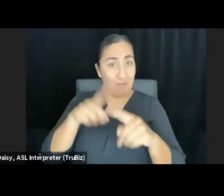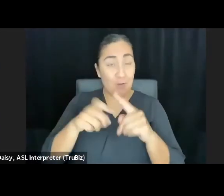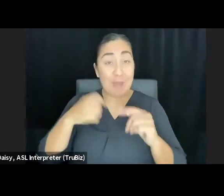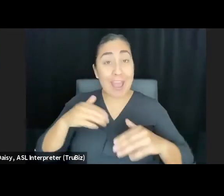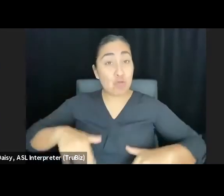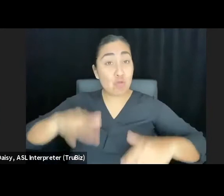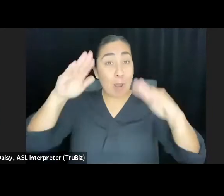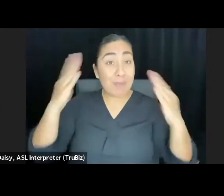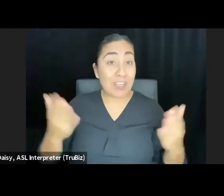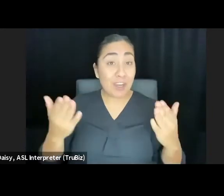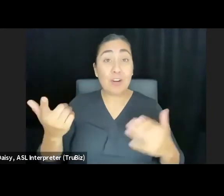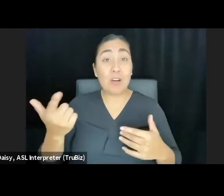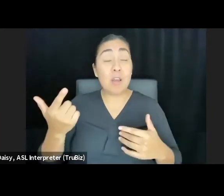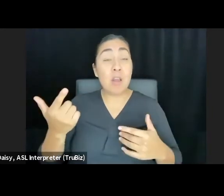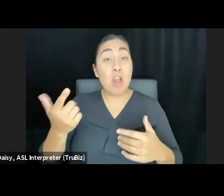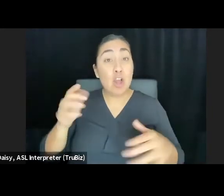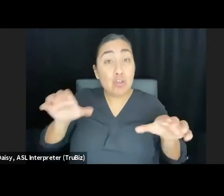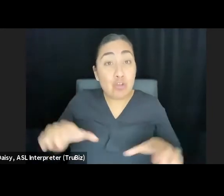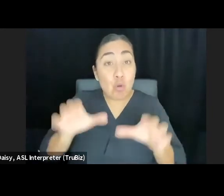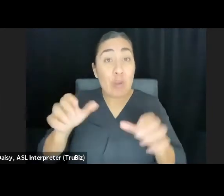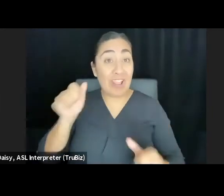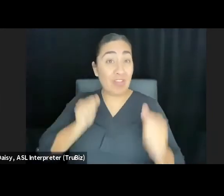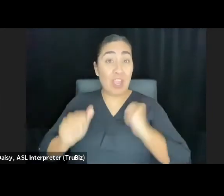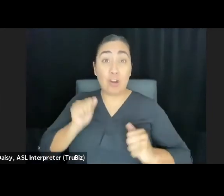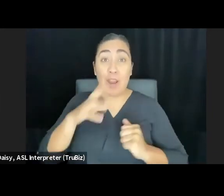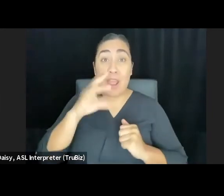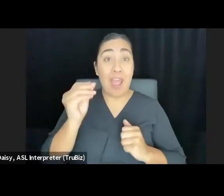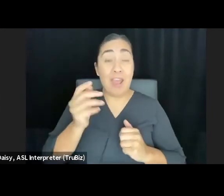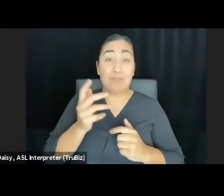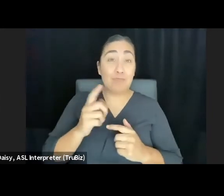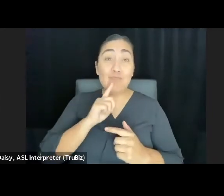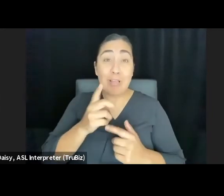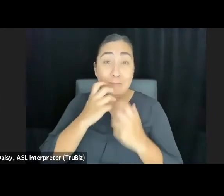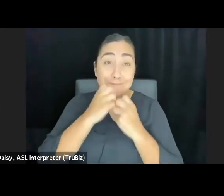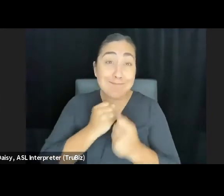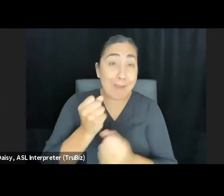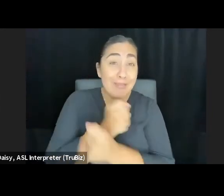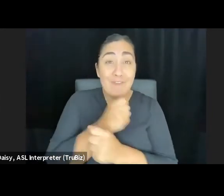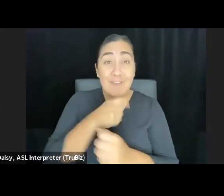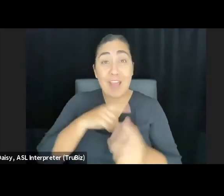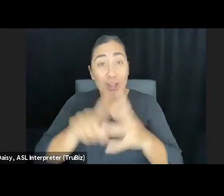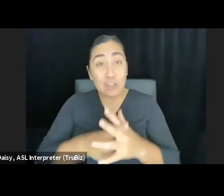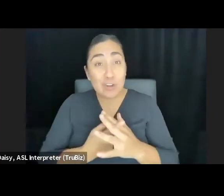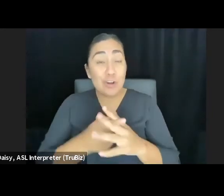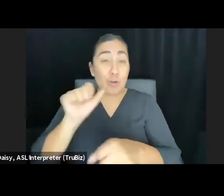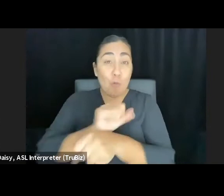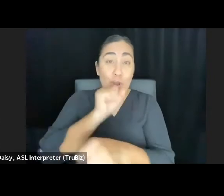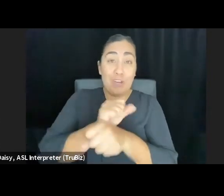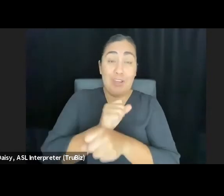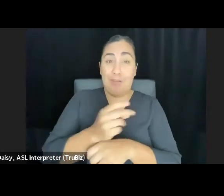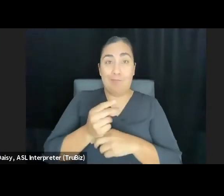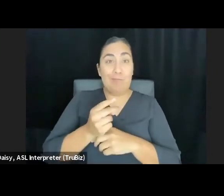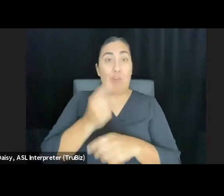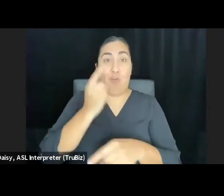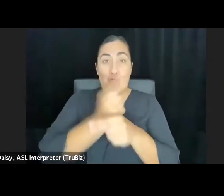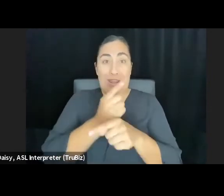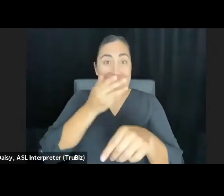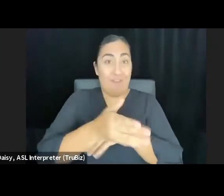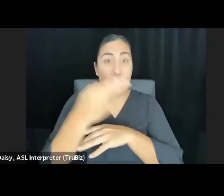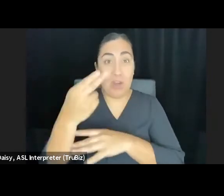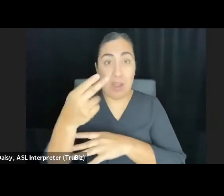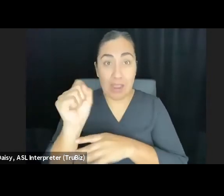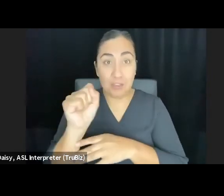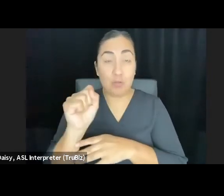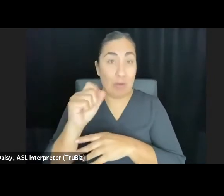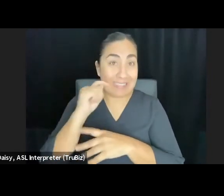loving theater so much. And when I started working professionally as a teenager right out of high school, and then I